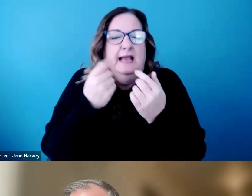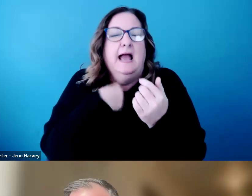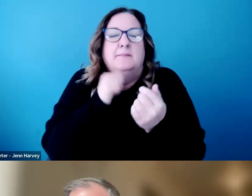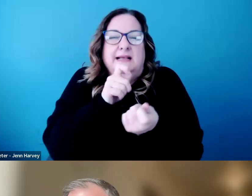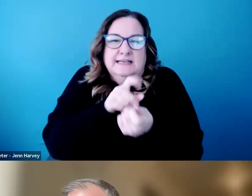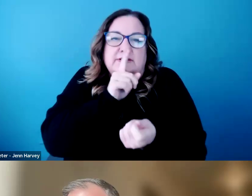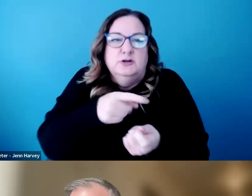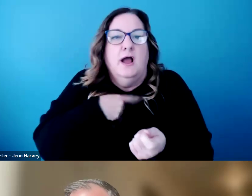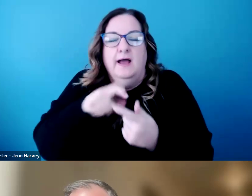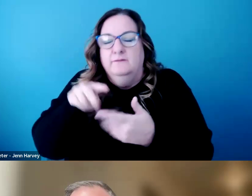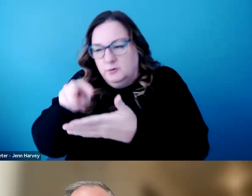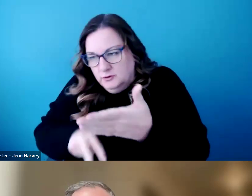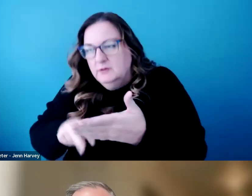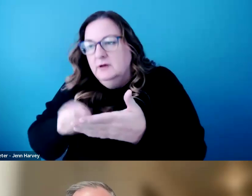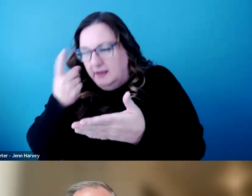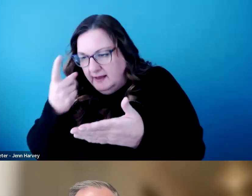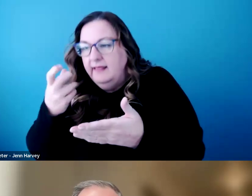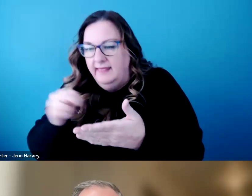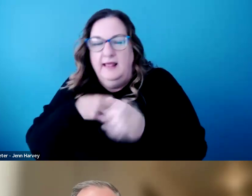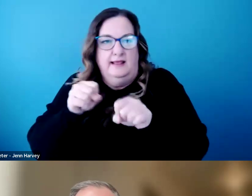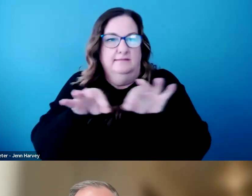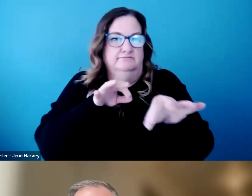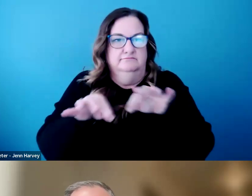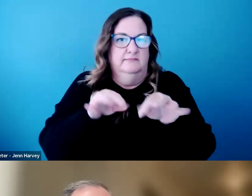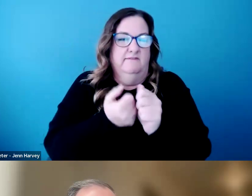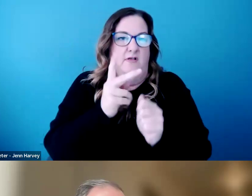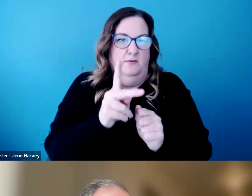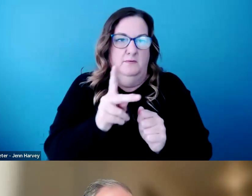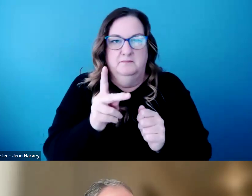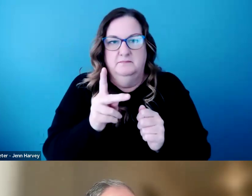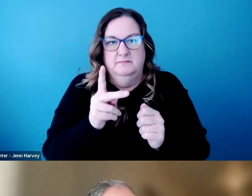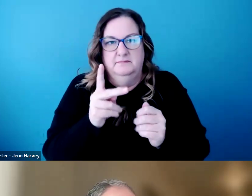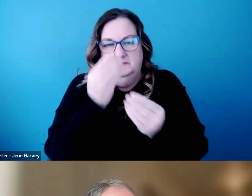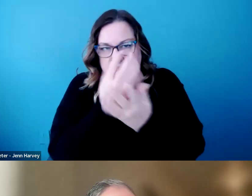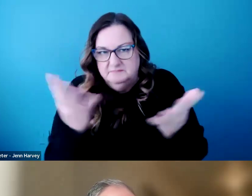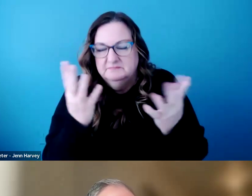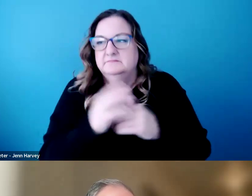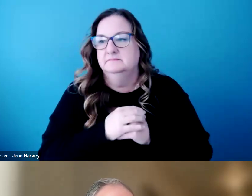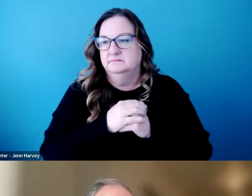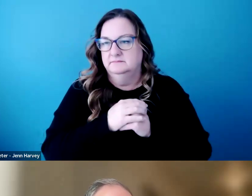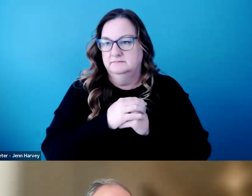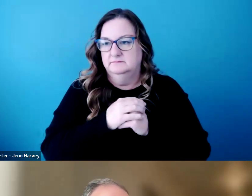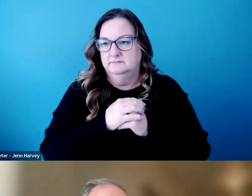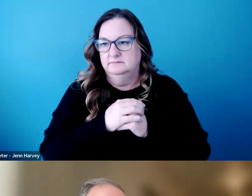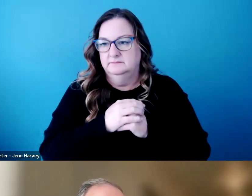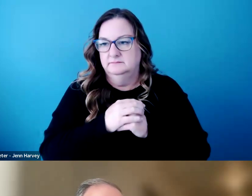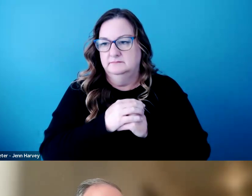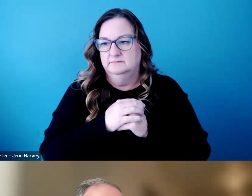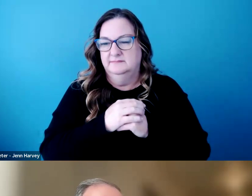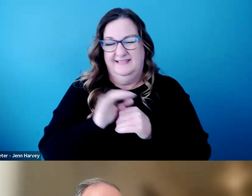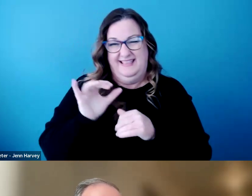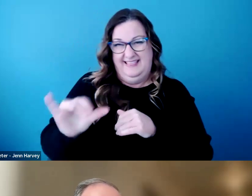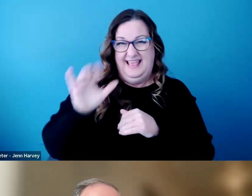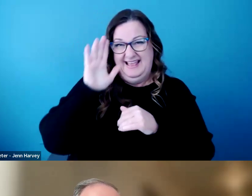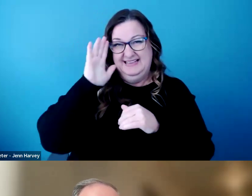will go back and look and try to get a better answer at some point, and happy to follow up offline. But I think that one seemed to be